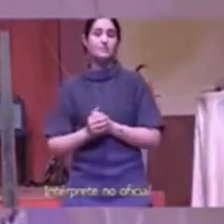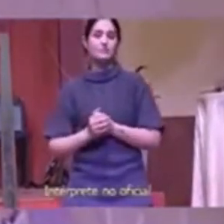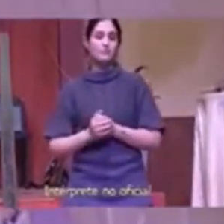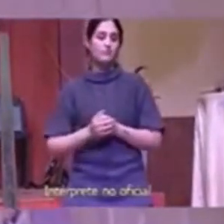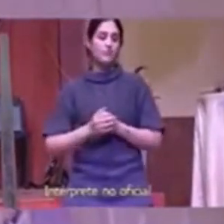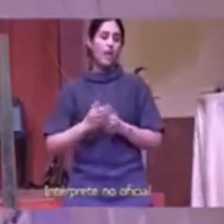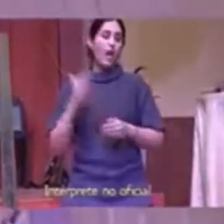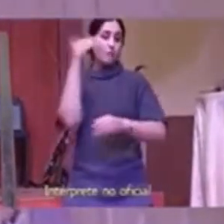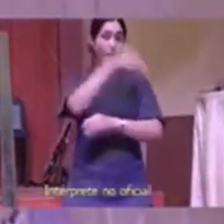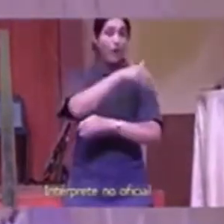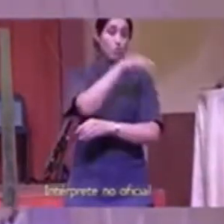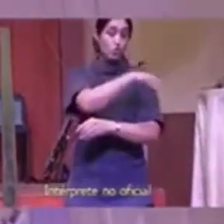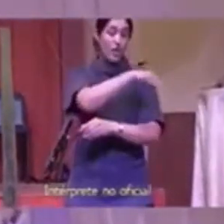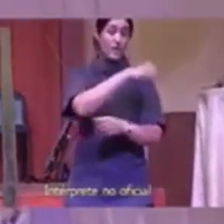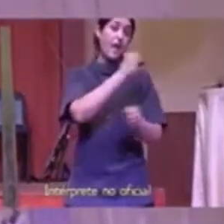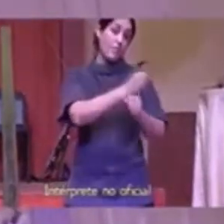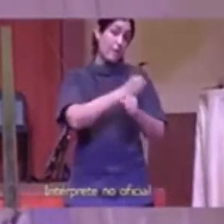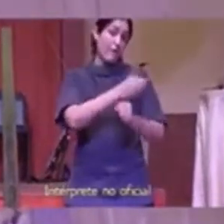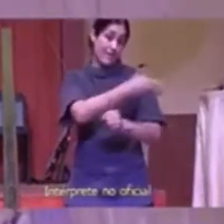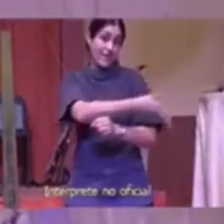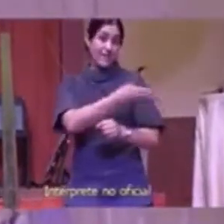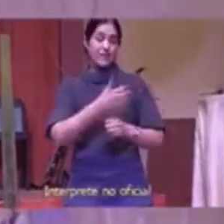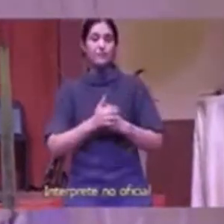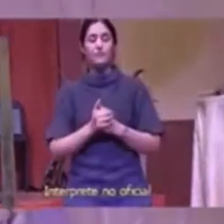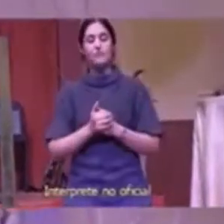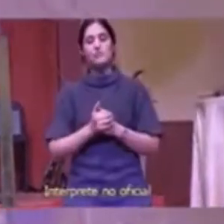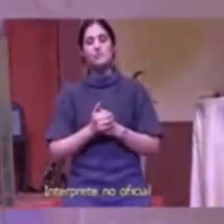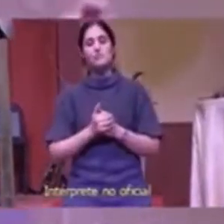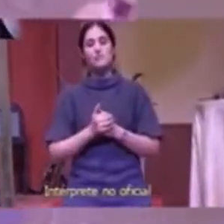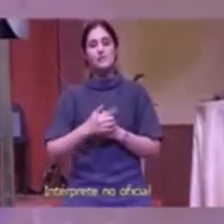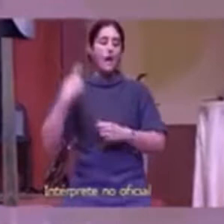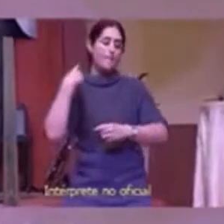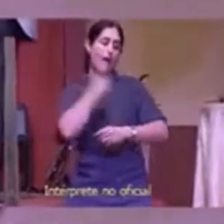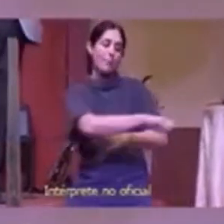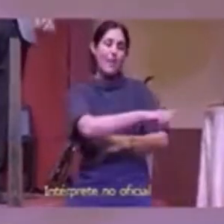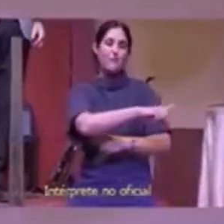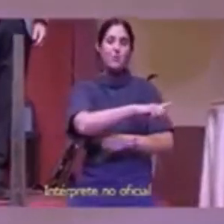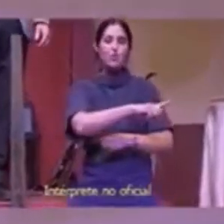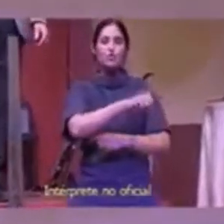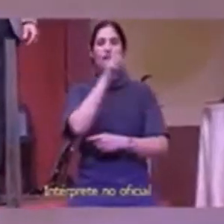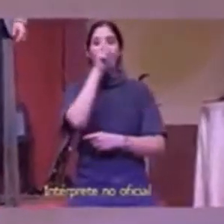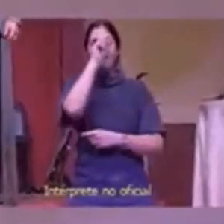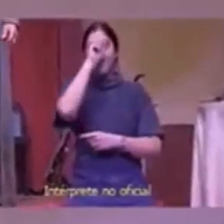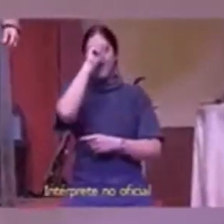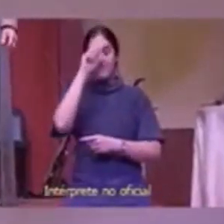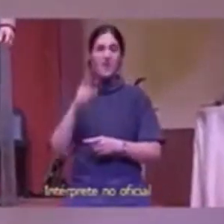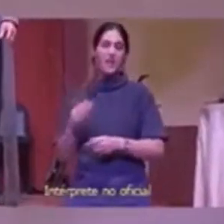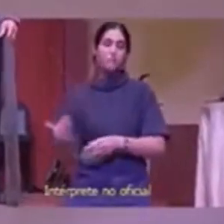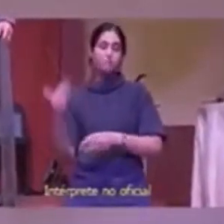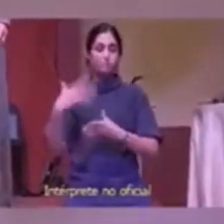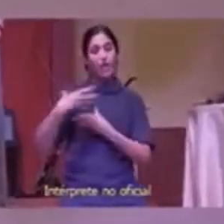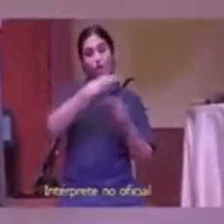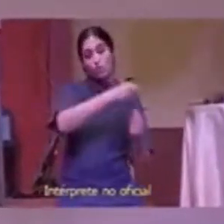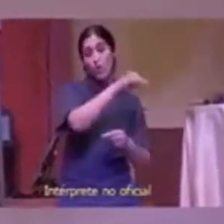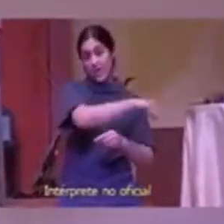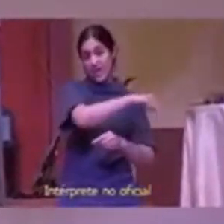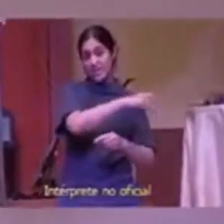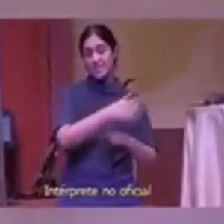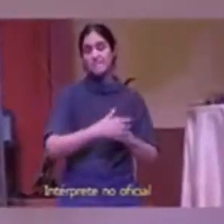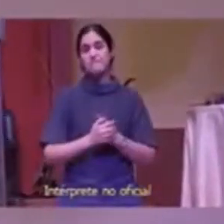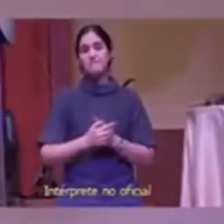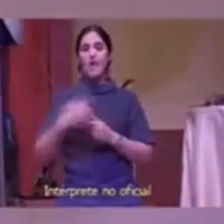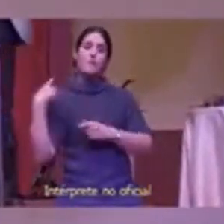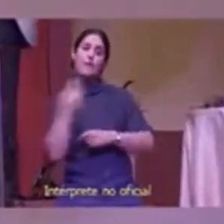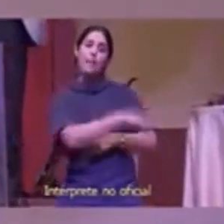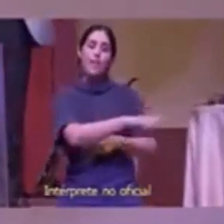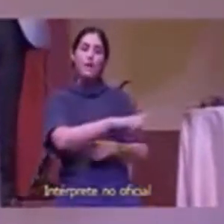Vamos y ministramos como deberíamos hacer. We send nurses to help the sick. Mandamos enfermeros para ayudar a los pobres. We